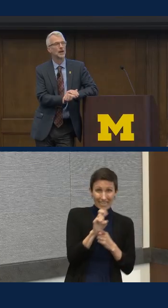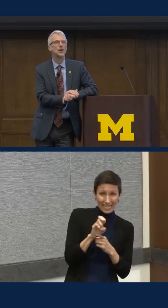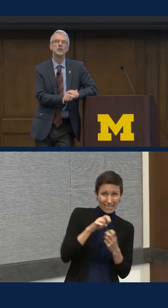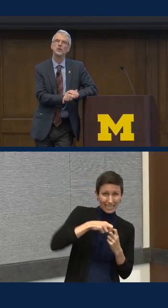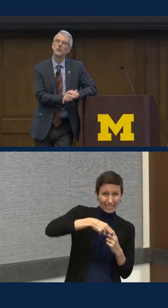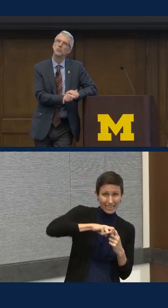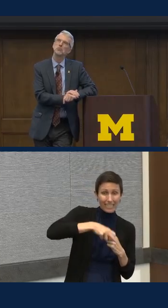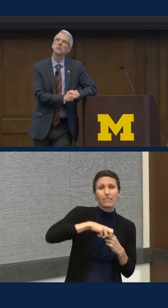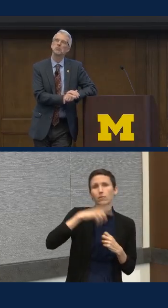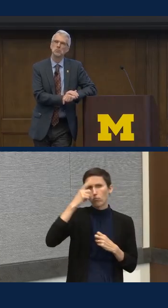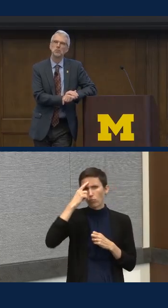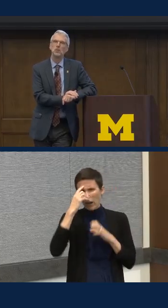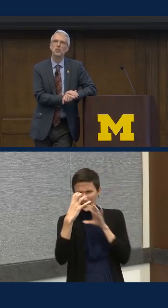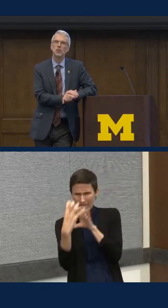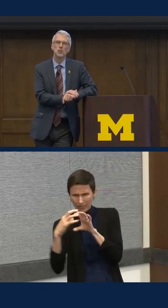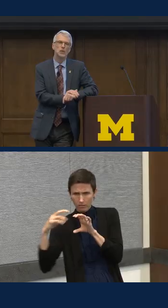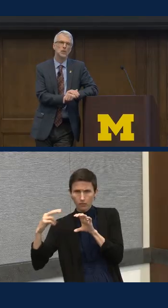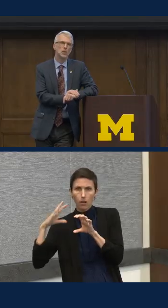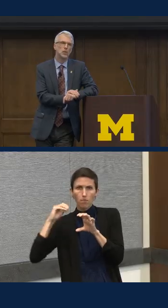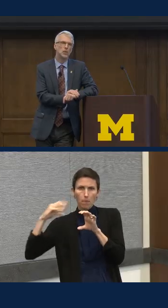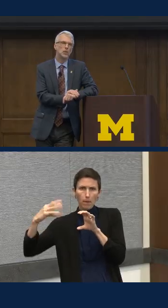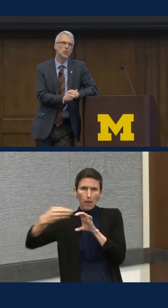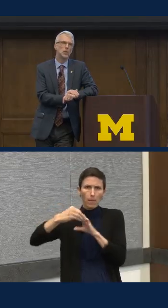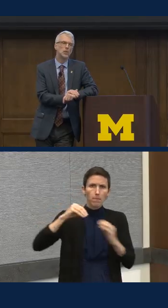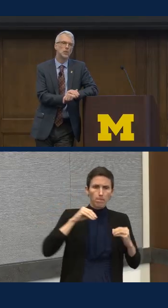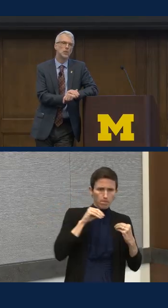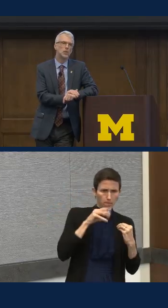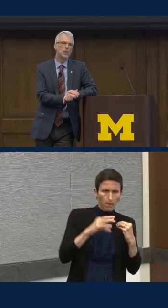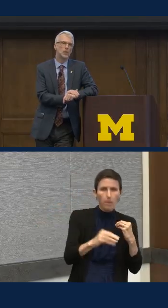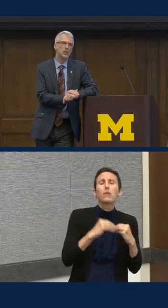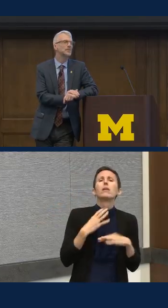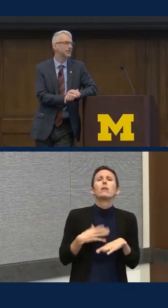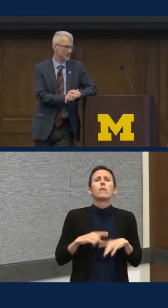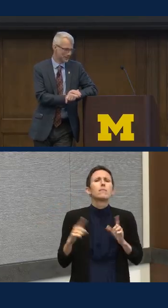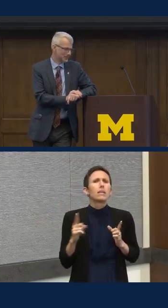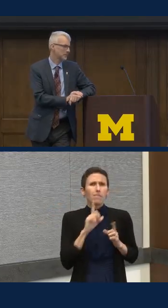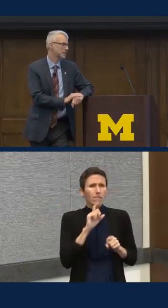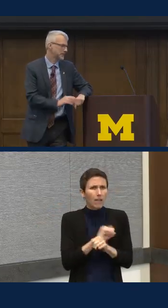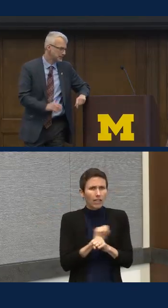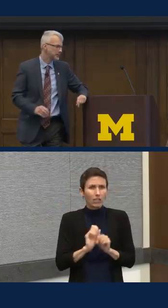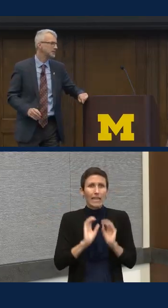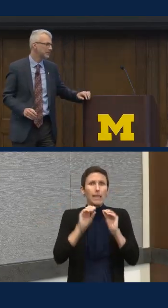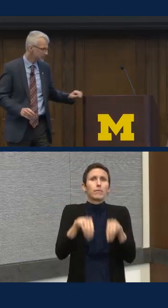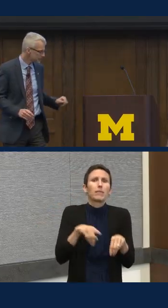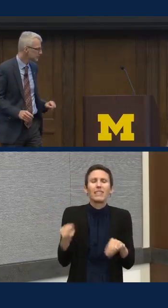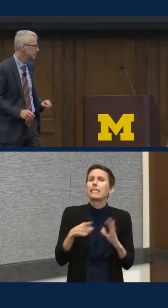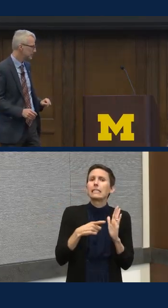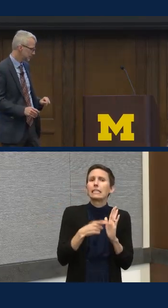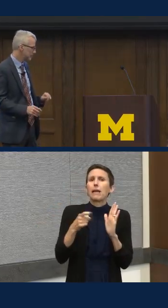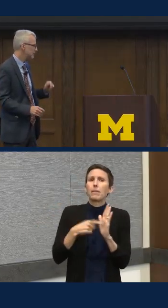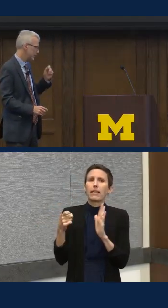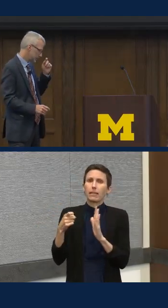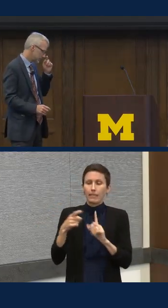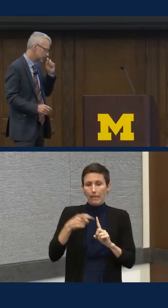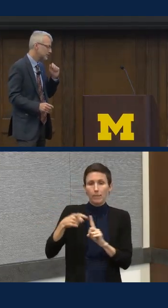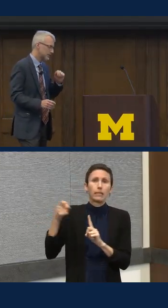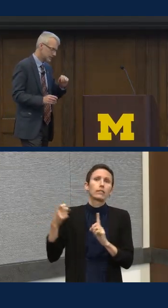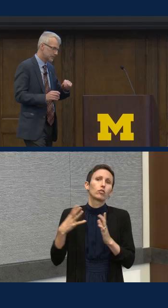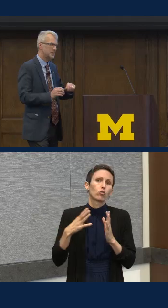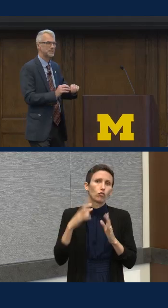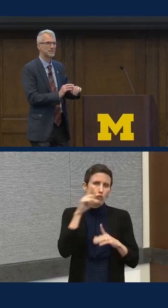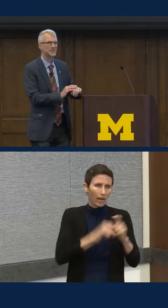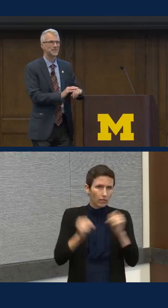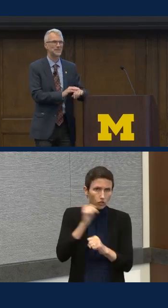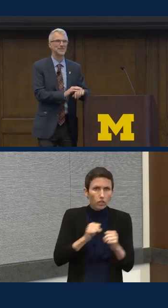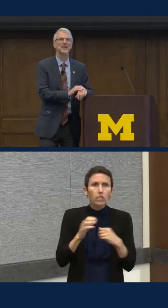are, but I'm wondering in terms of actually implementing these sampling strategies. So all the classical ones have